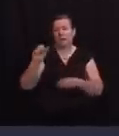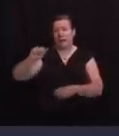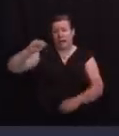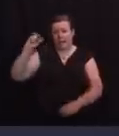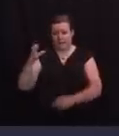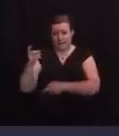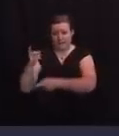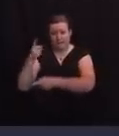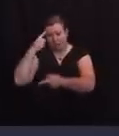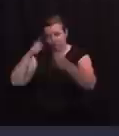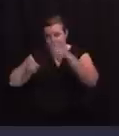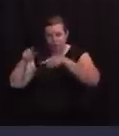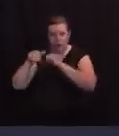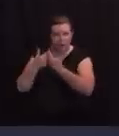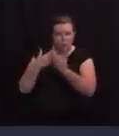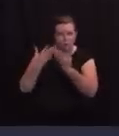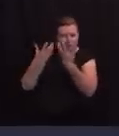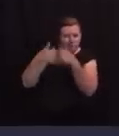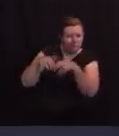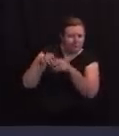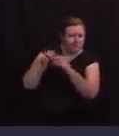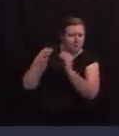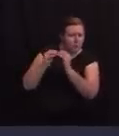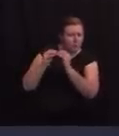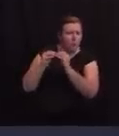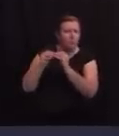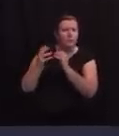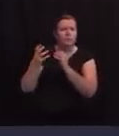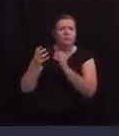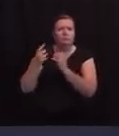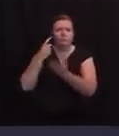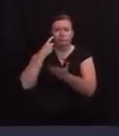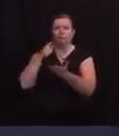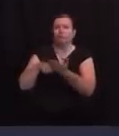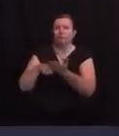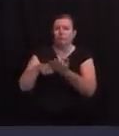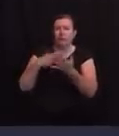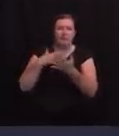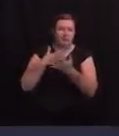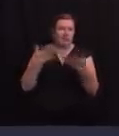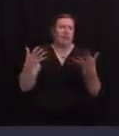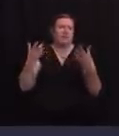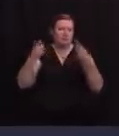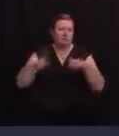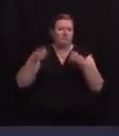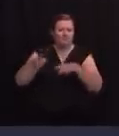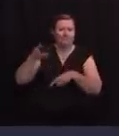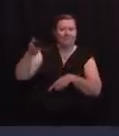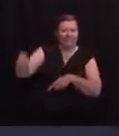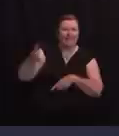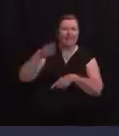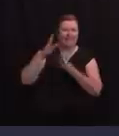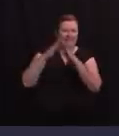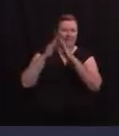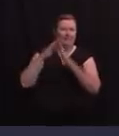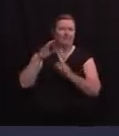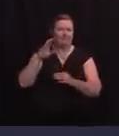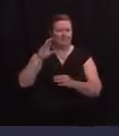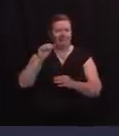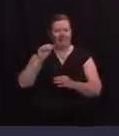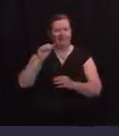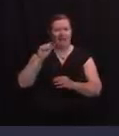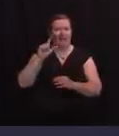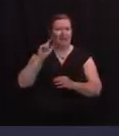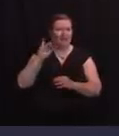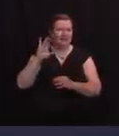our efforts down there, given the violence, as the governor said, which is not it's not simply relegated to Atlantic City. We're seeing